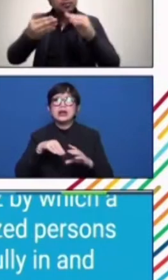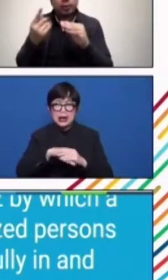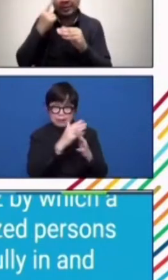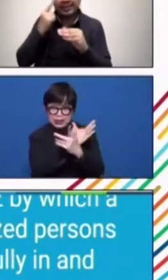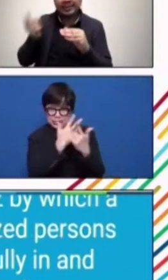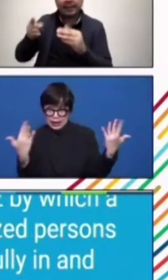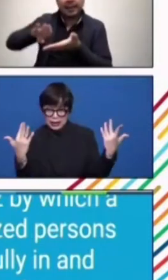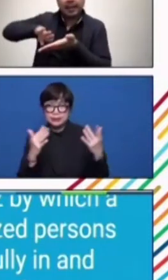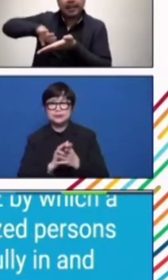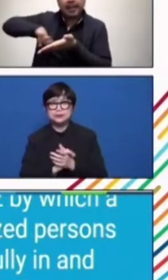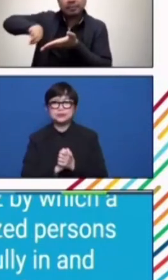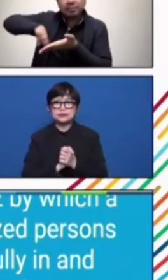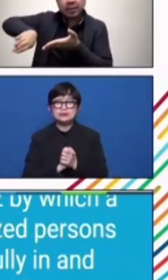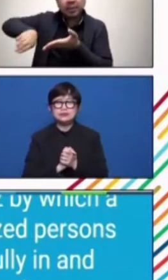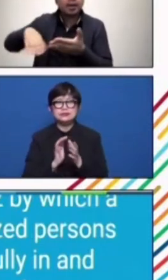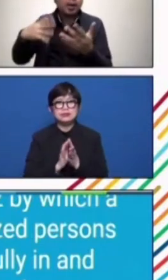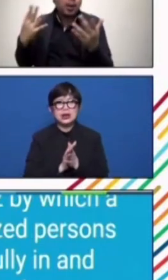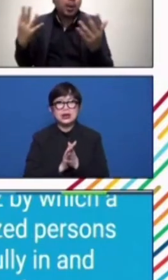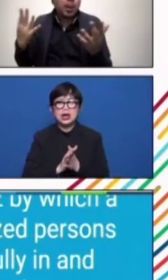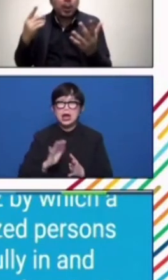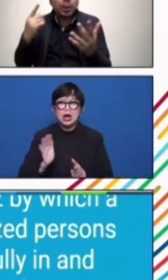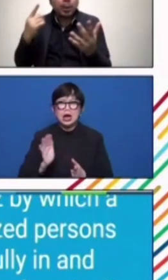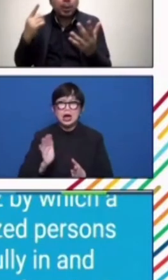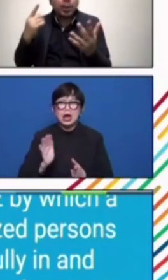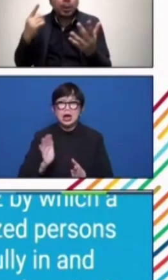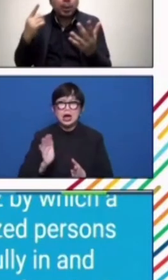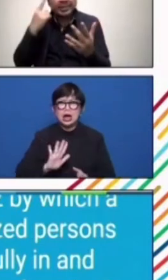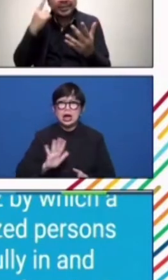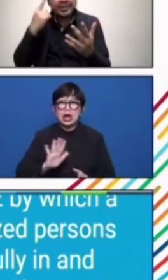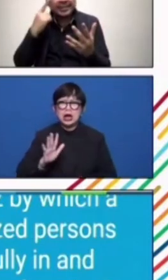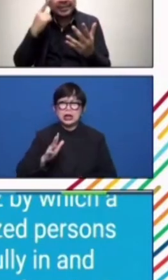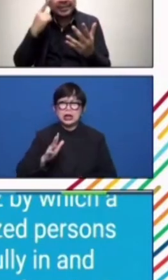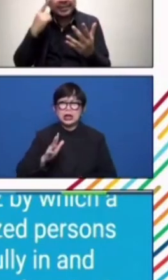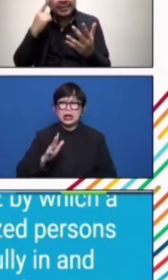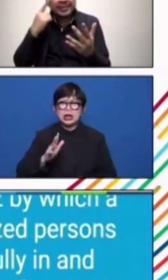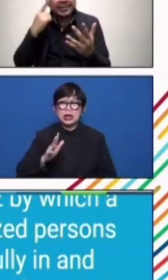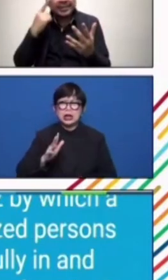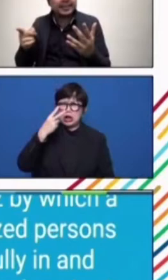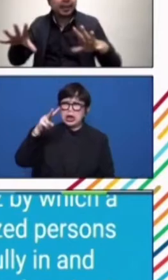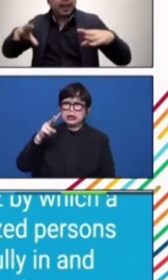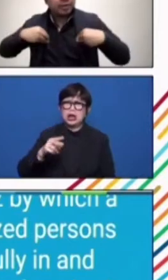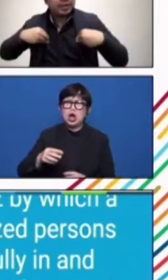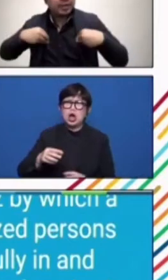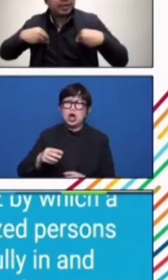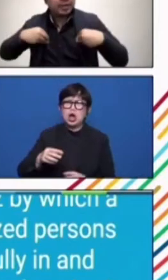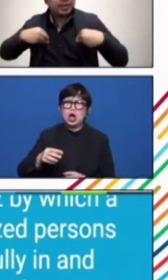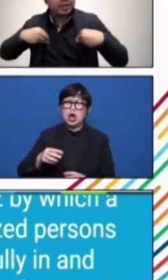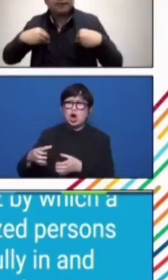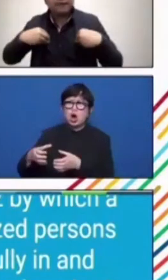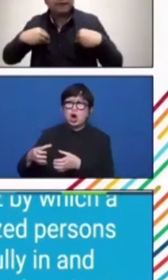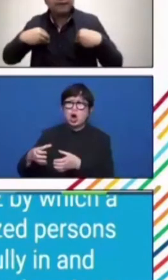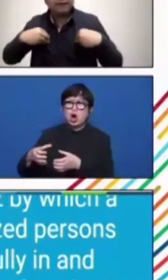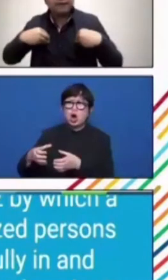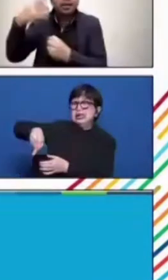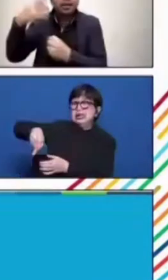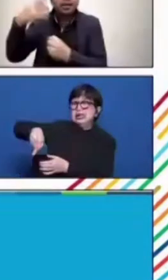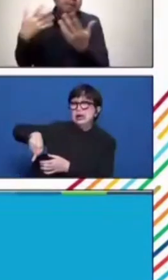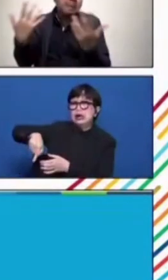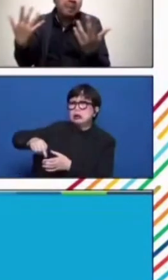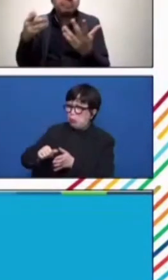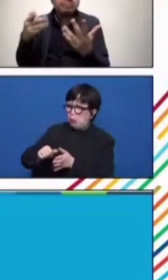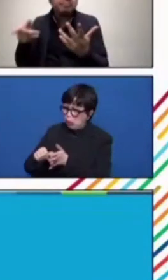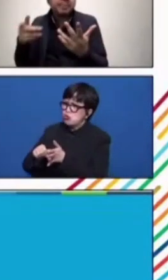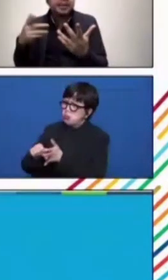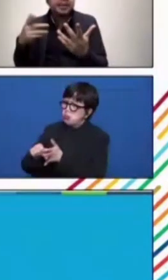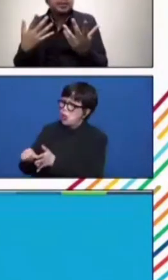PT or charity let's say fit into our social welfare or a person for whom others make